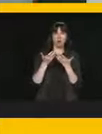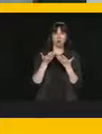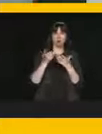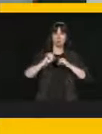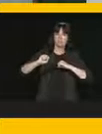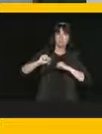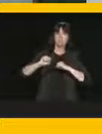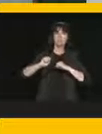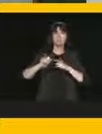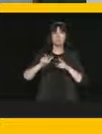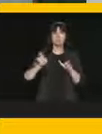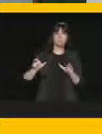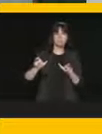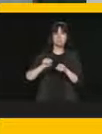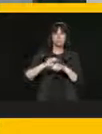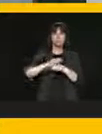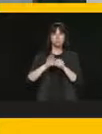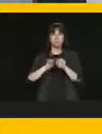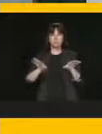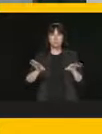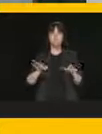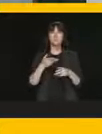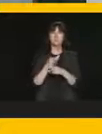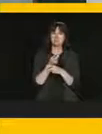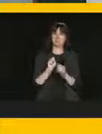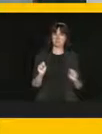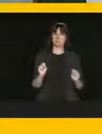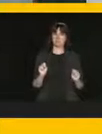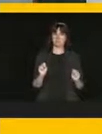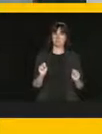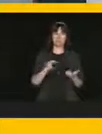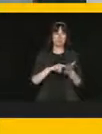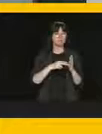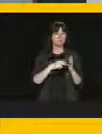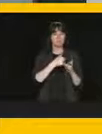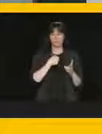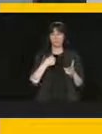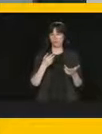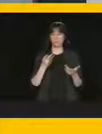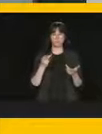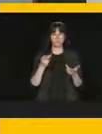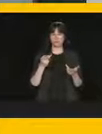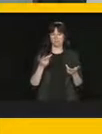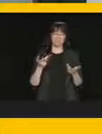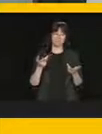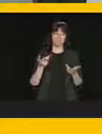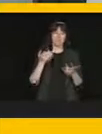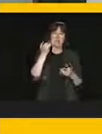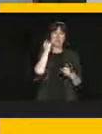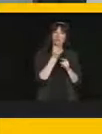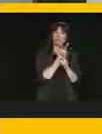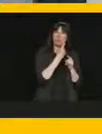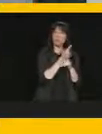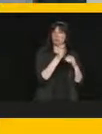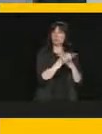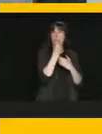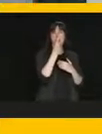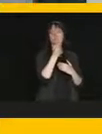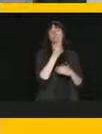safe. So we had to make decisions that would be absolutely unacceptable at other